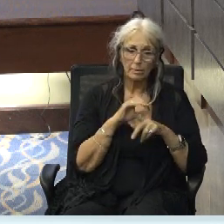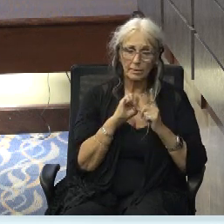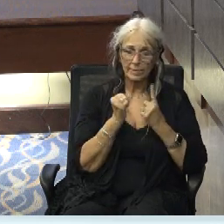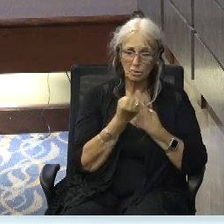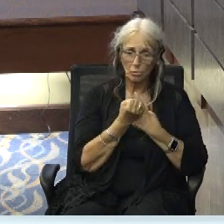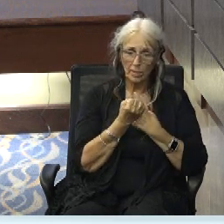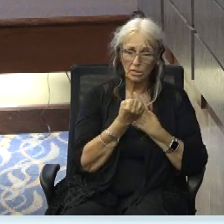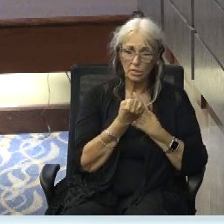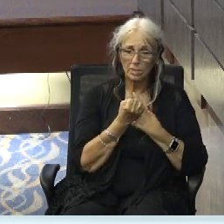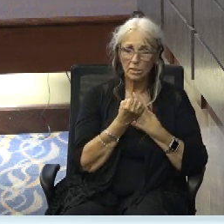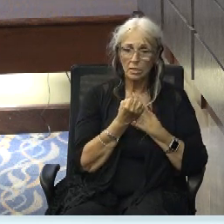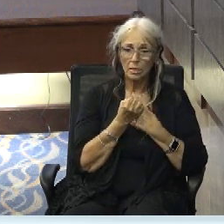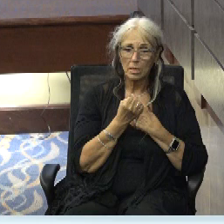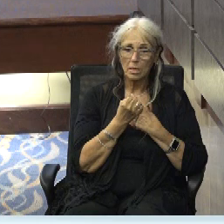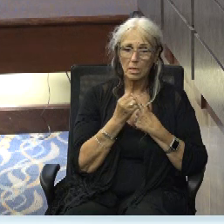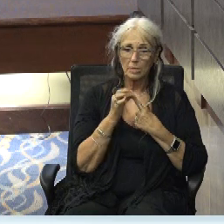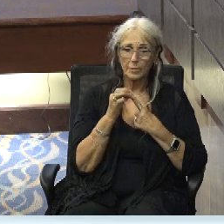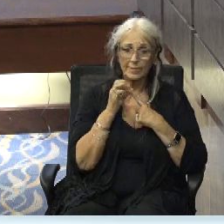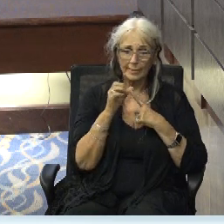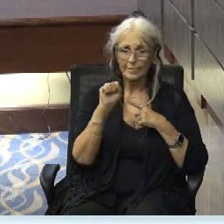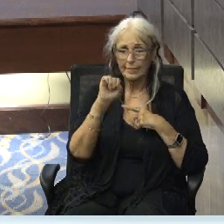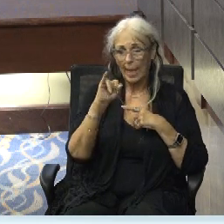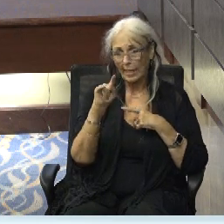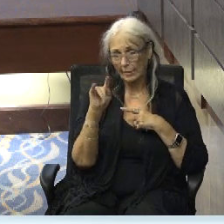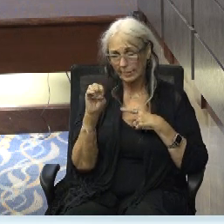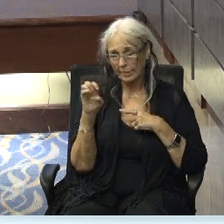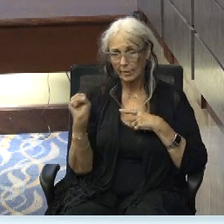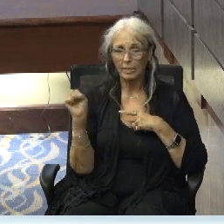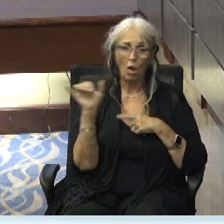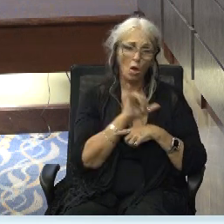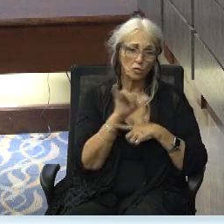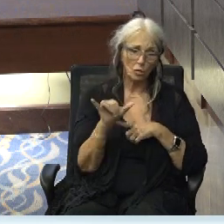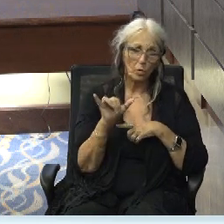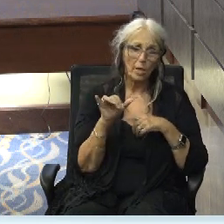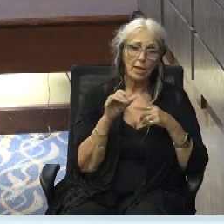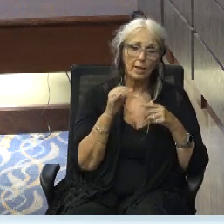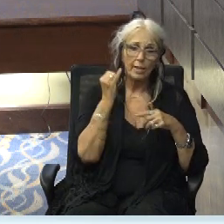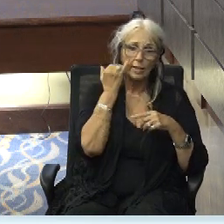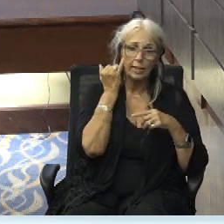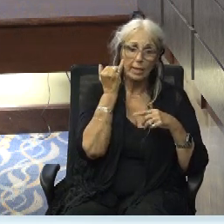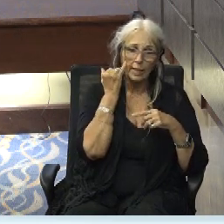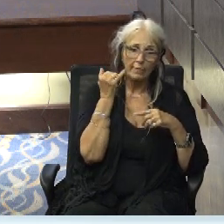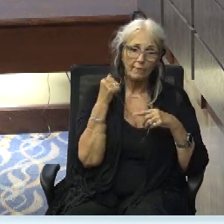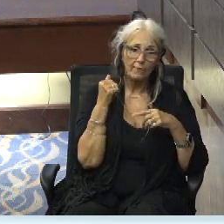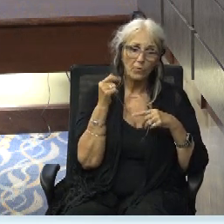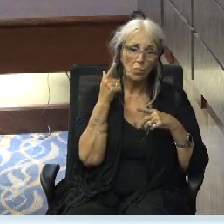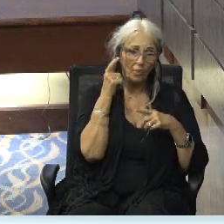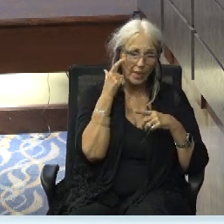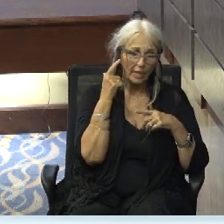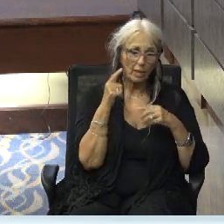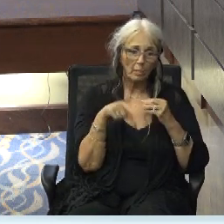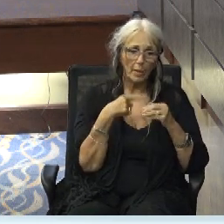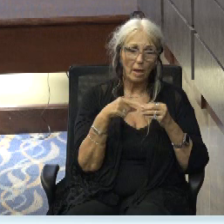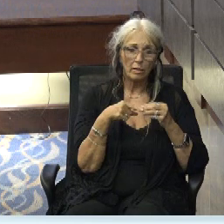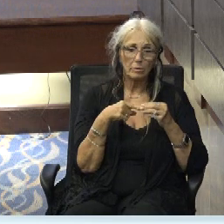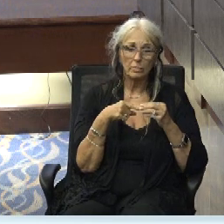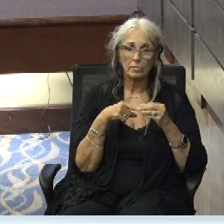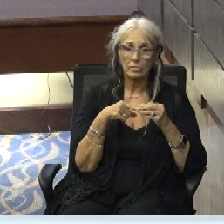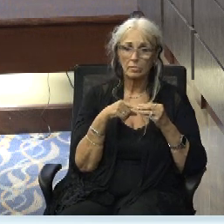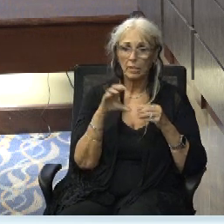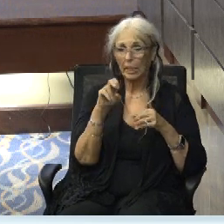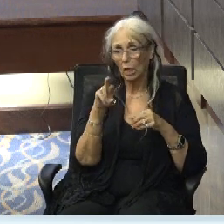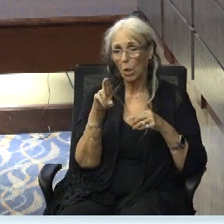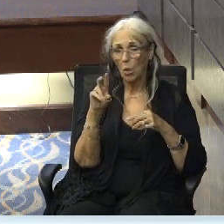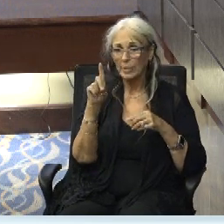situations that happen on specific sites as well. Okay, thank you. So, and if you think about all the car